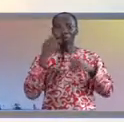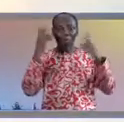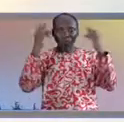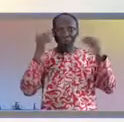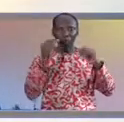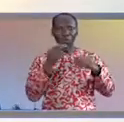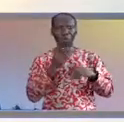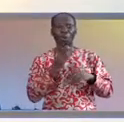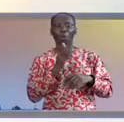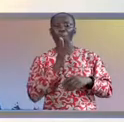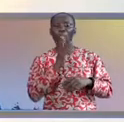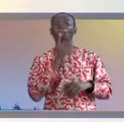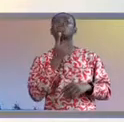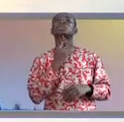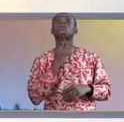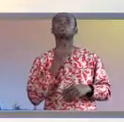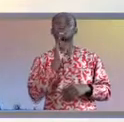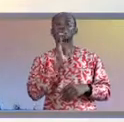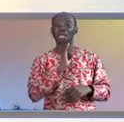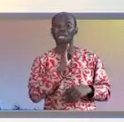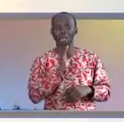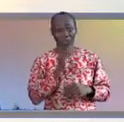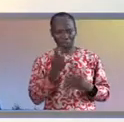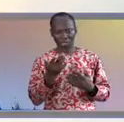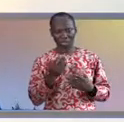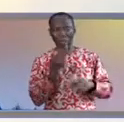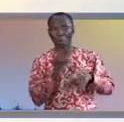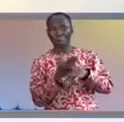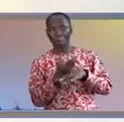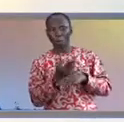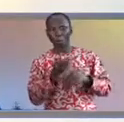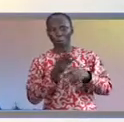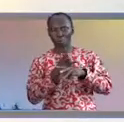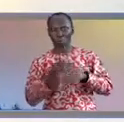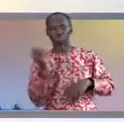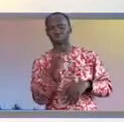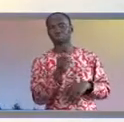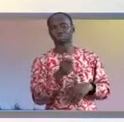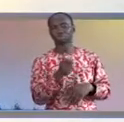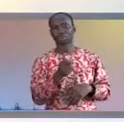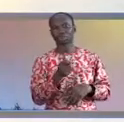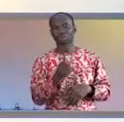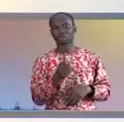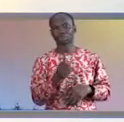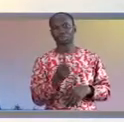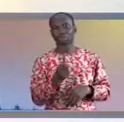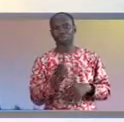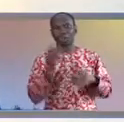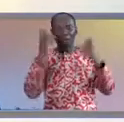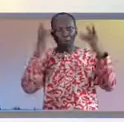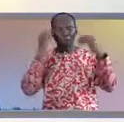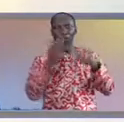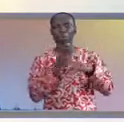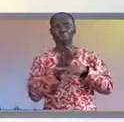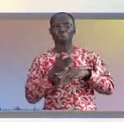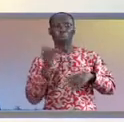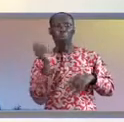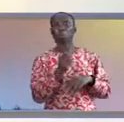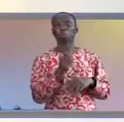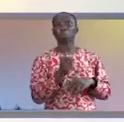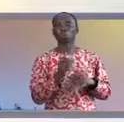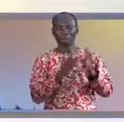Mary, when he was born as a baby, he had always been around. And this is what the scripture